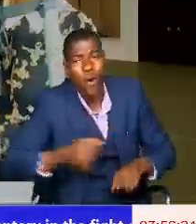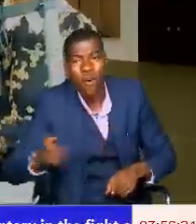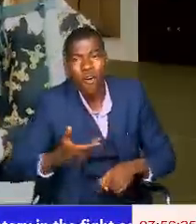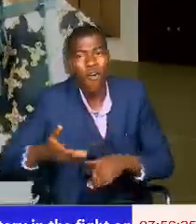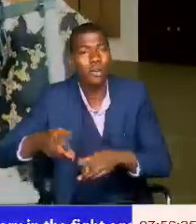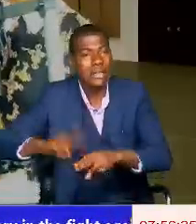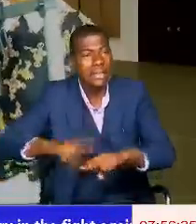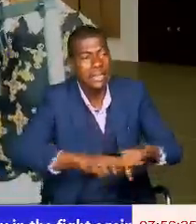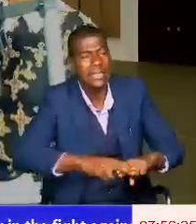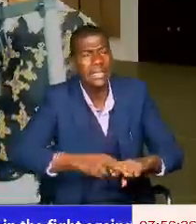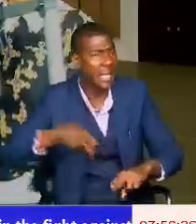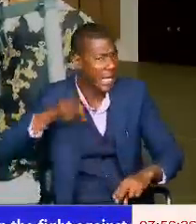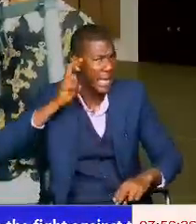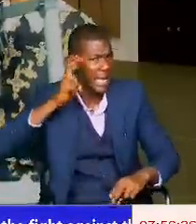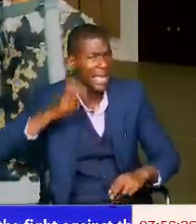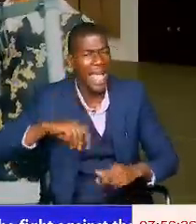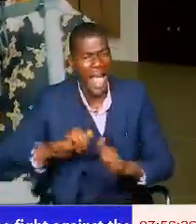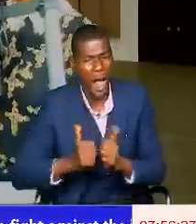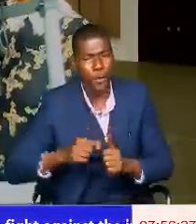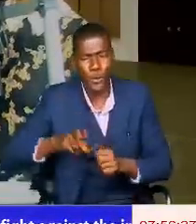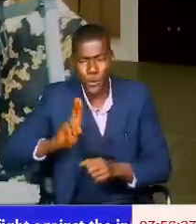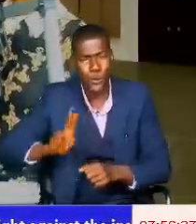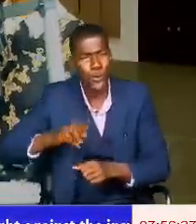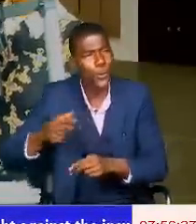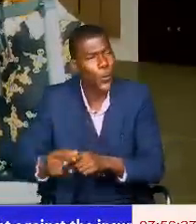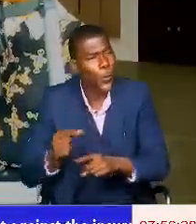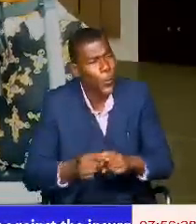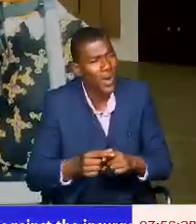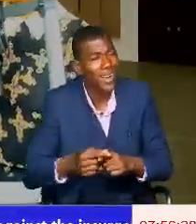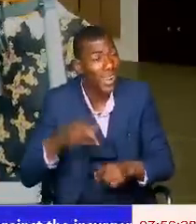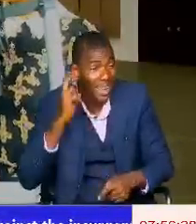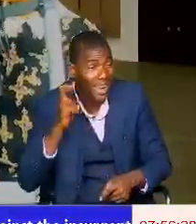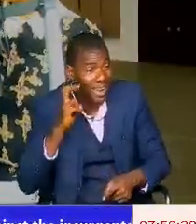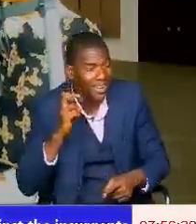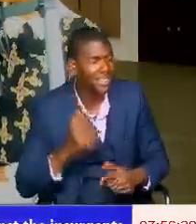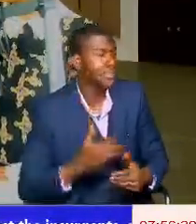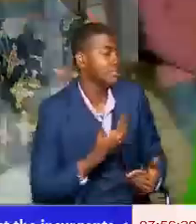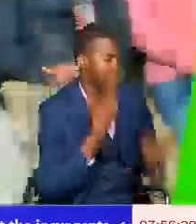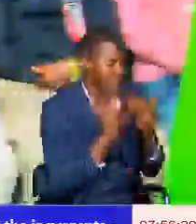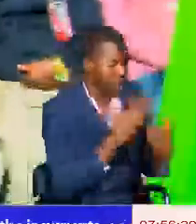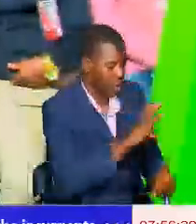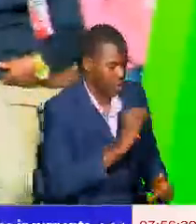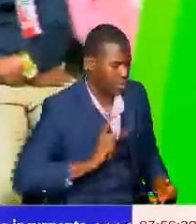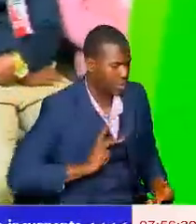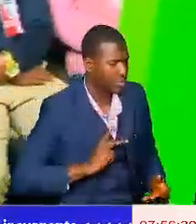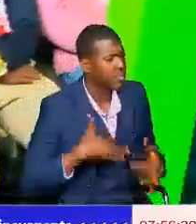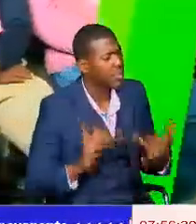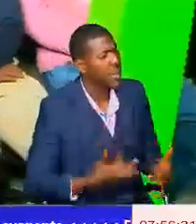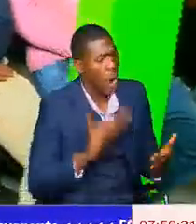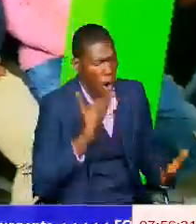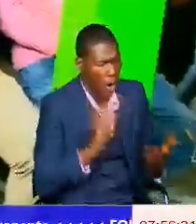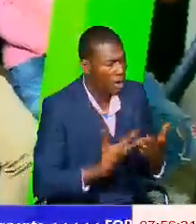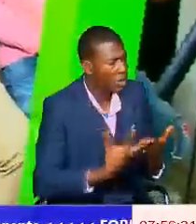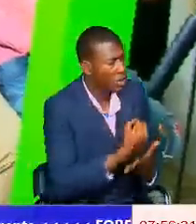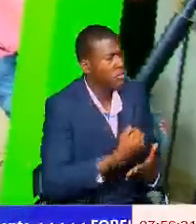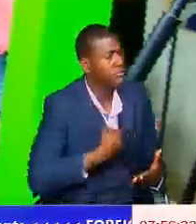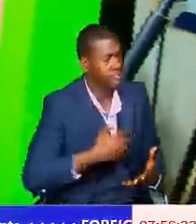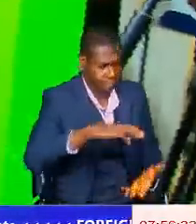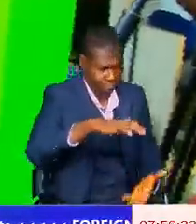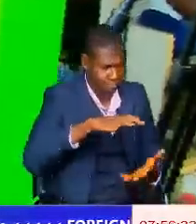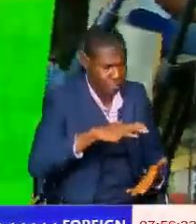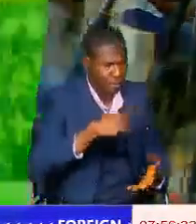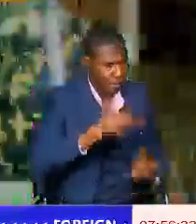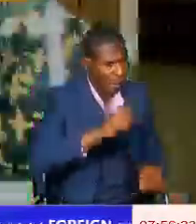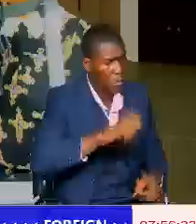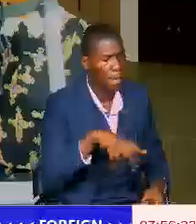then they digest word. Thank you, complete package, thank you. You get one good news where we carry come from pension.